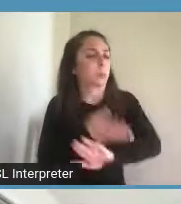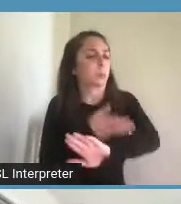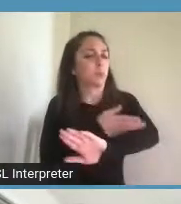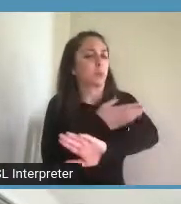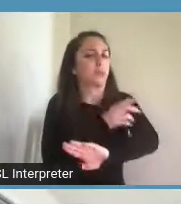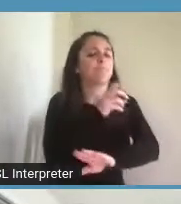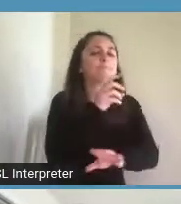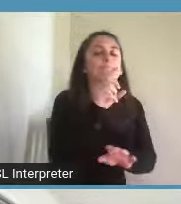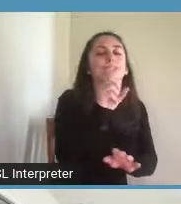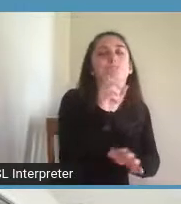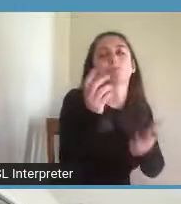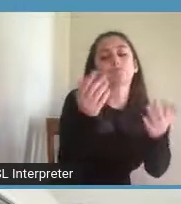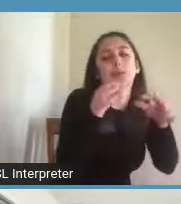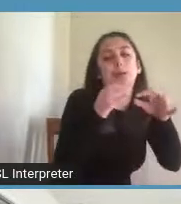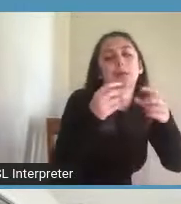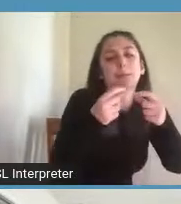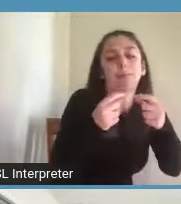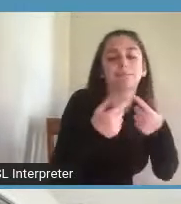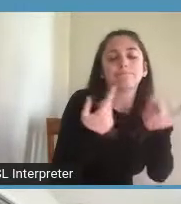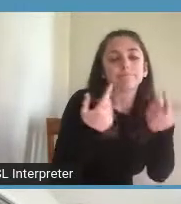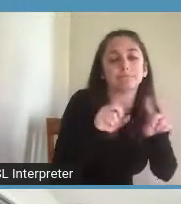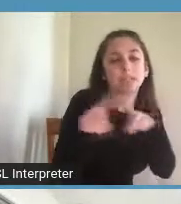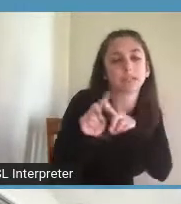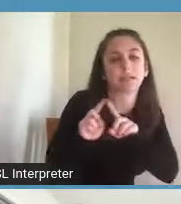will expect my page speed to improve.